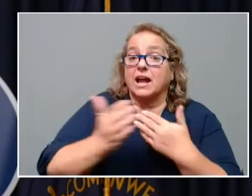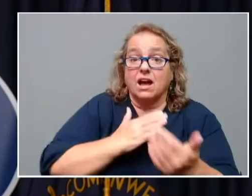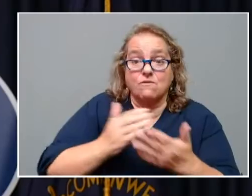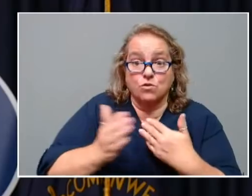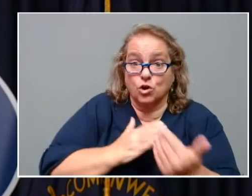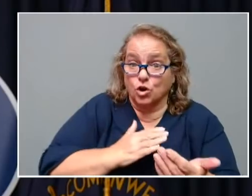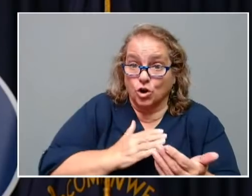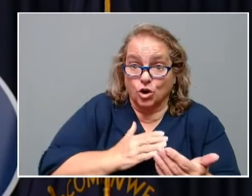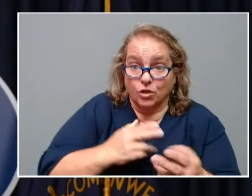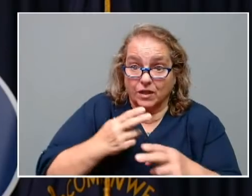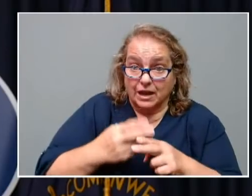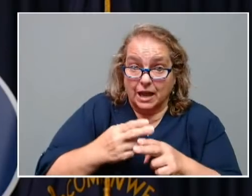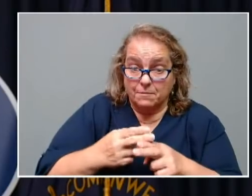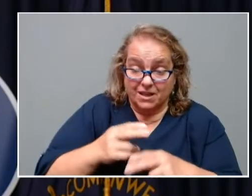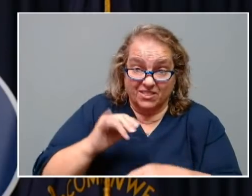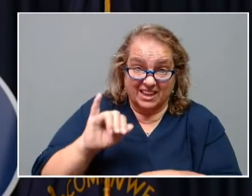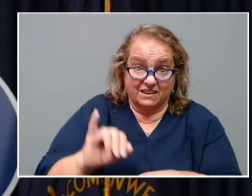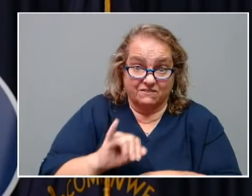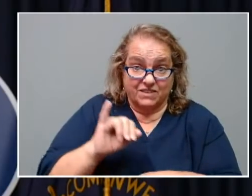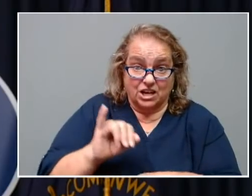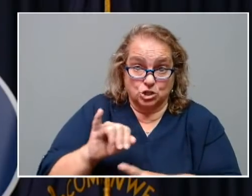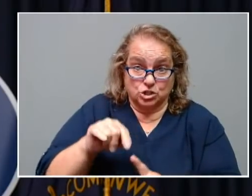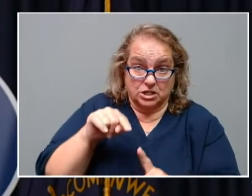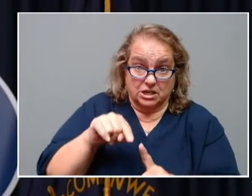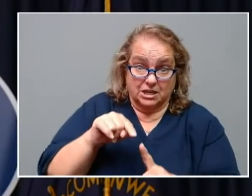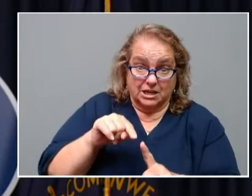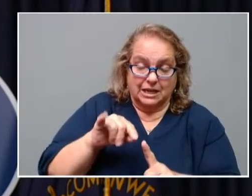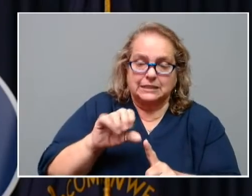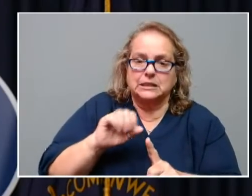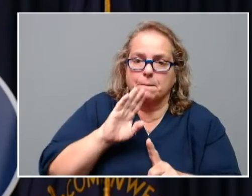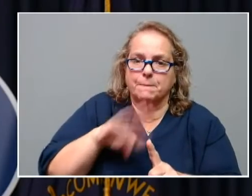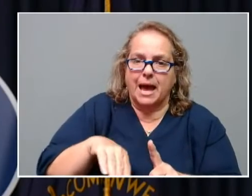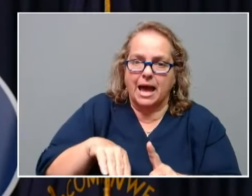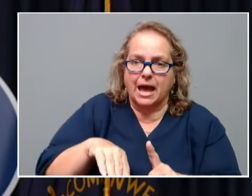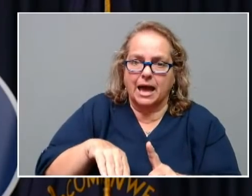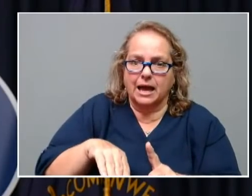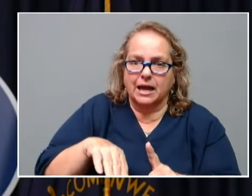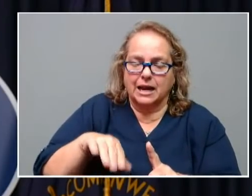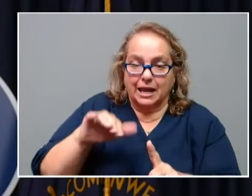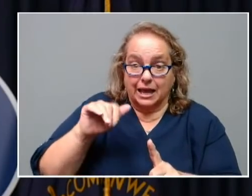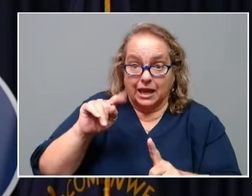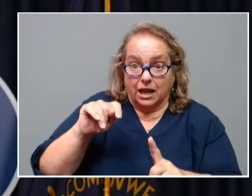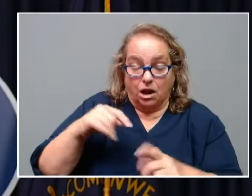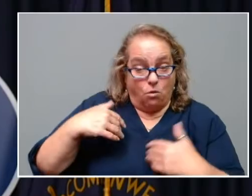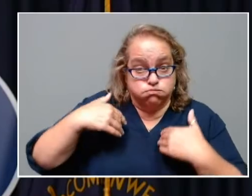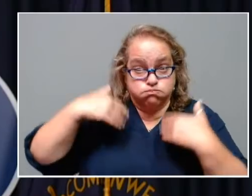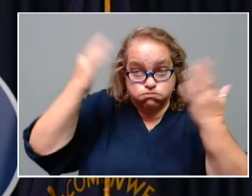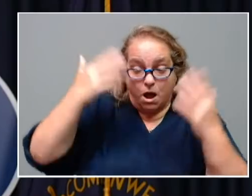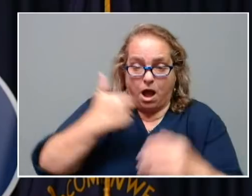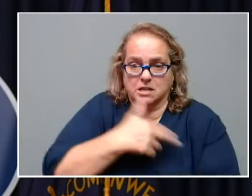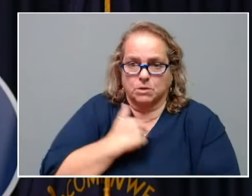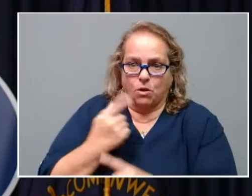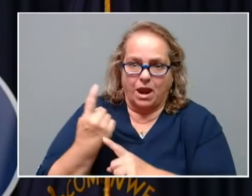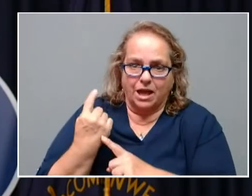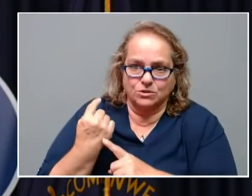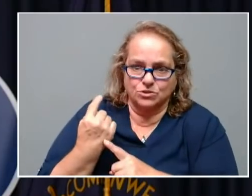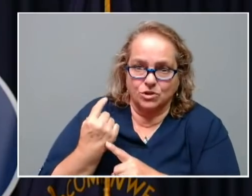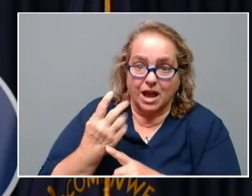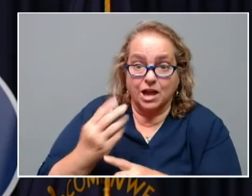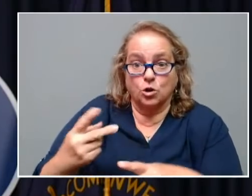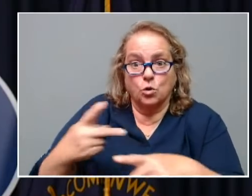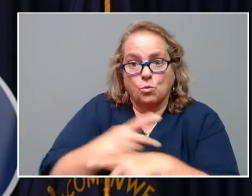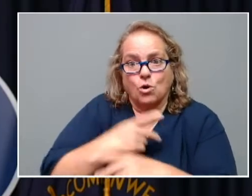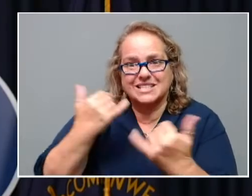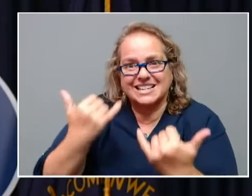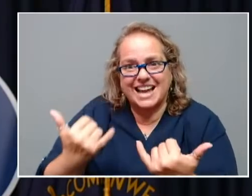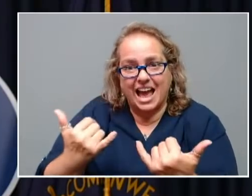the infection is really bad. It overran hospitals last year. It got worse now. And what we're showing when the governor's announcing